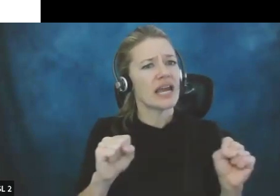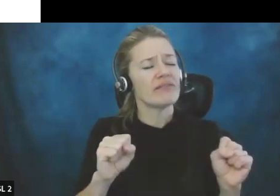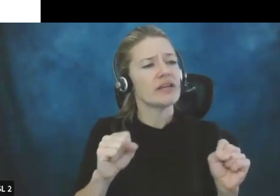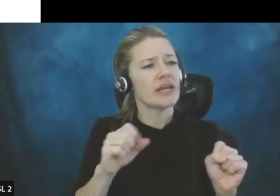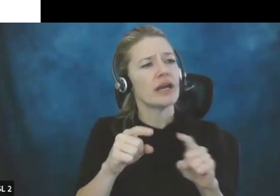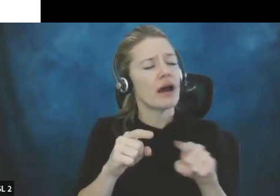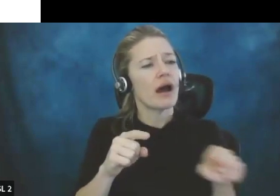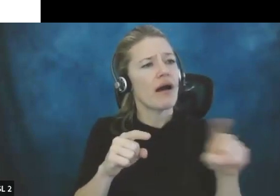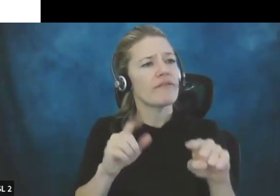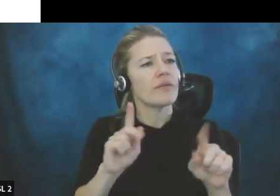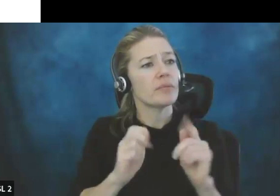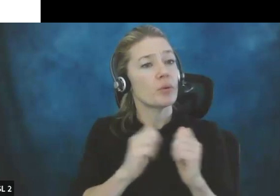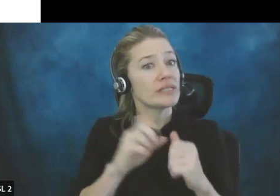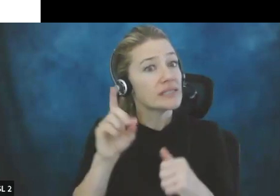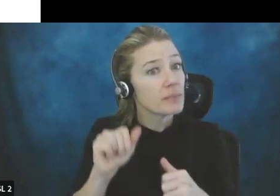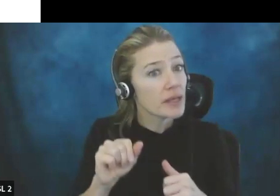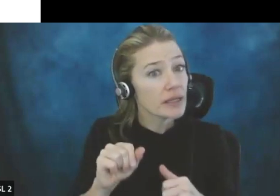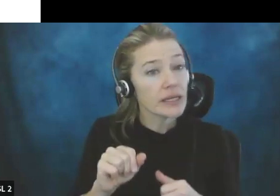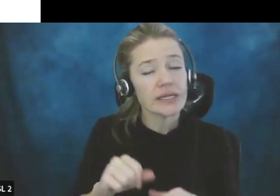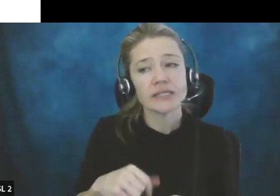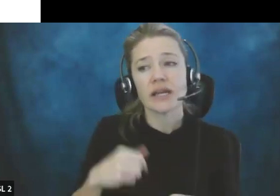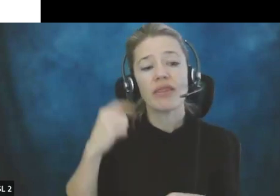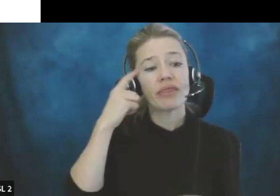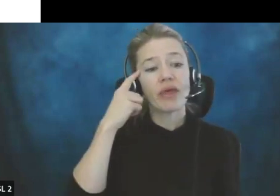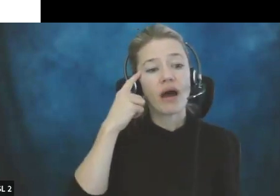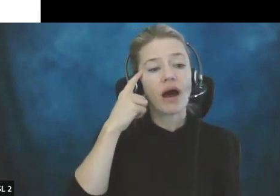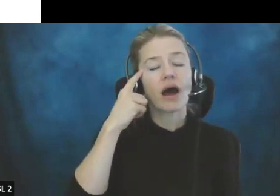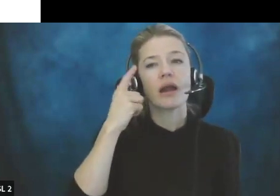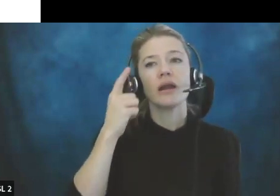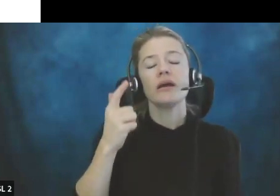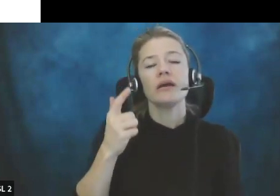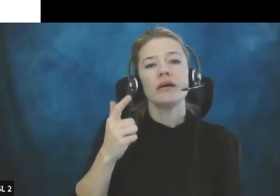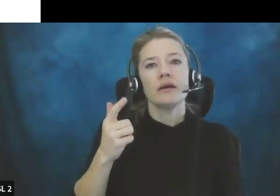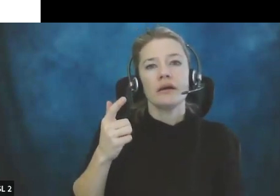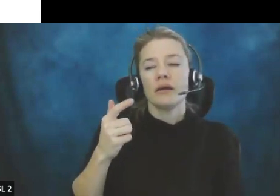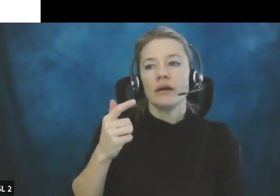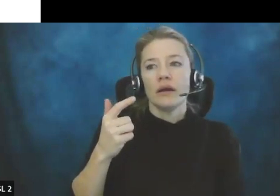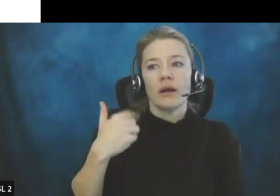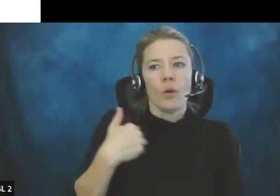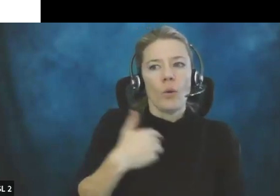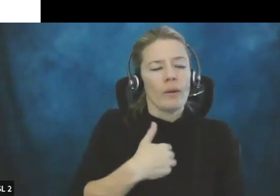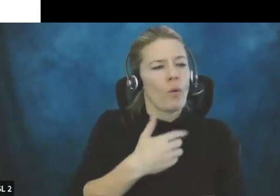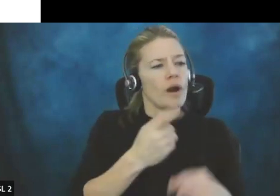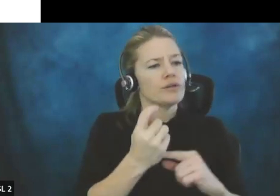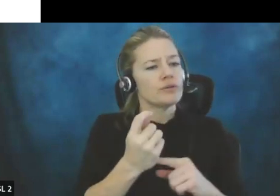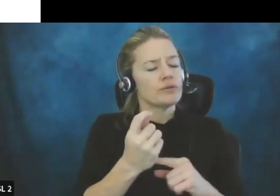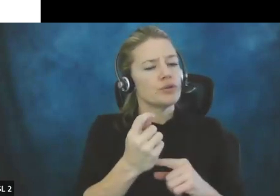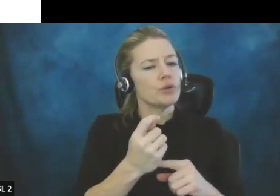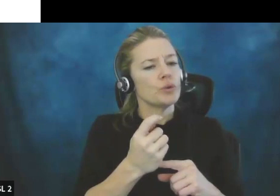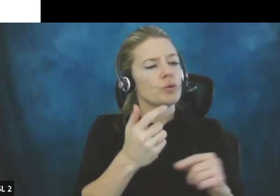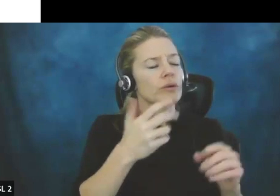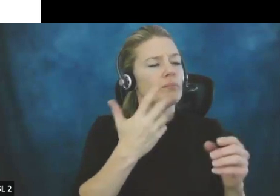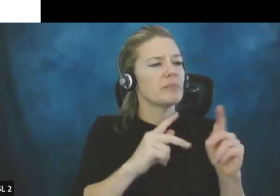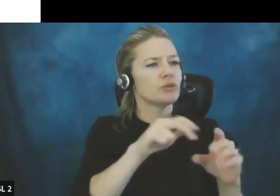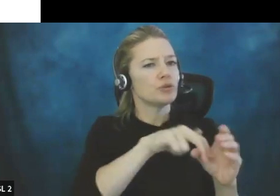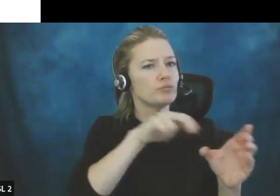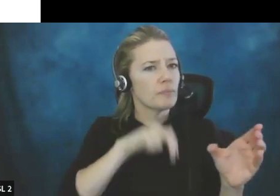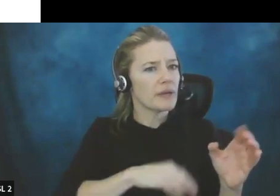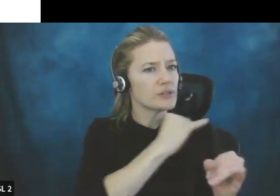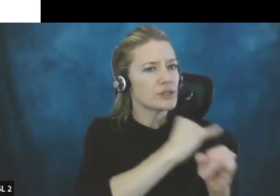with disabilities, and that we were all about getting people out of institutions and wanting to